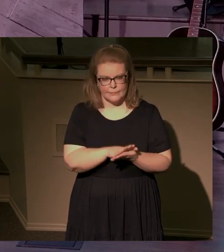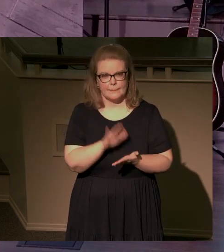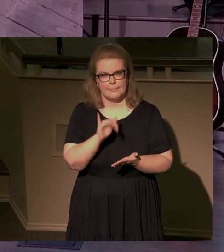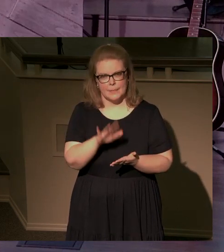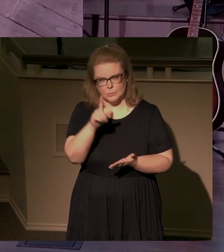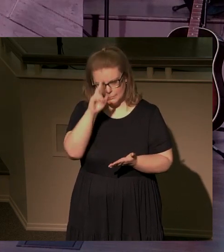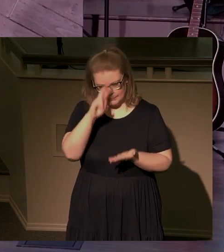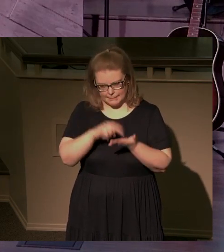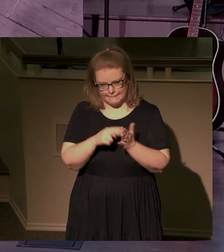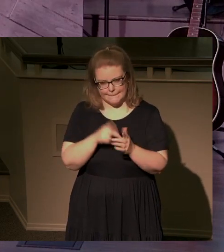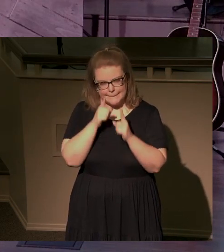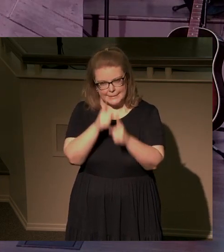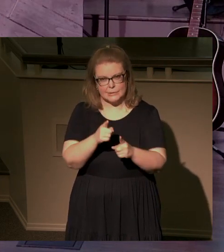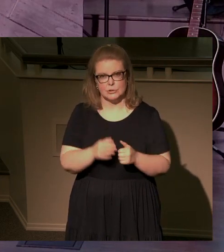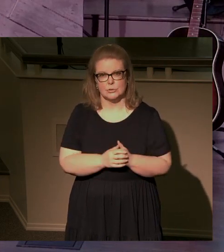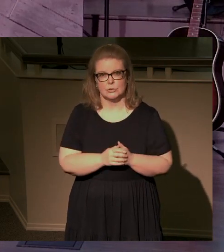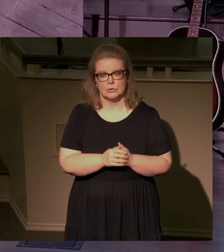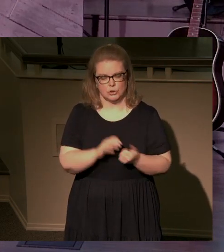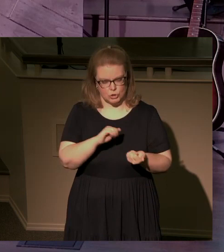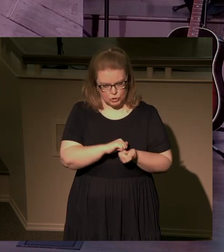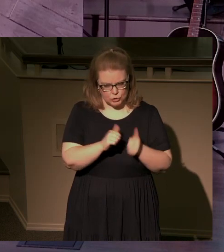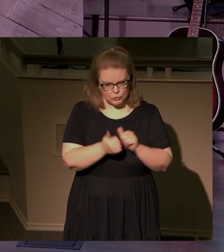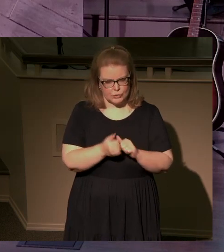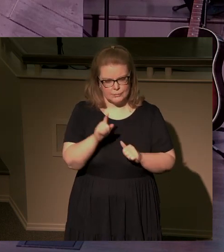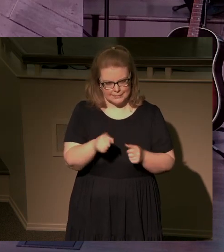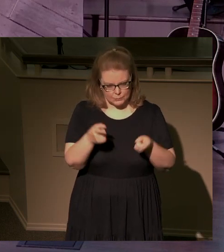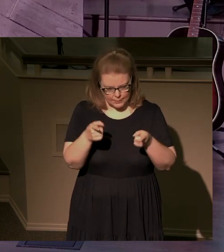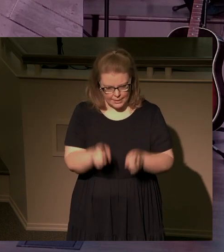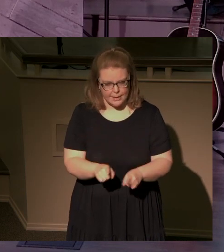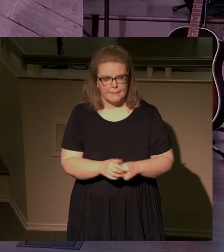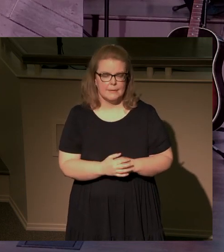your family, the change that needs to take place.